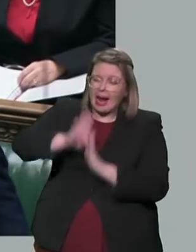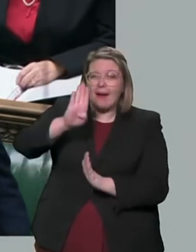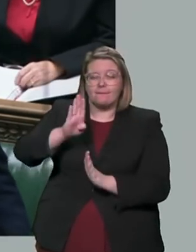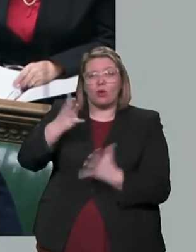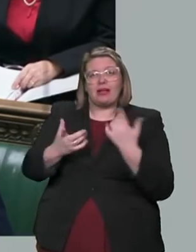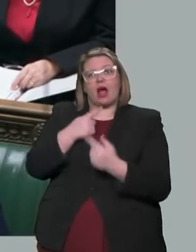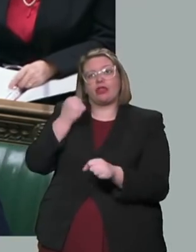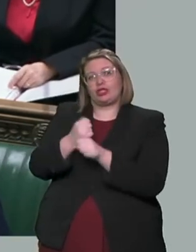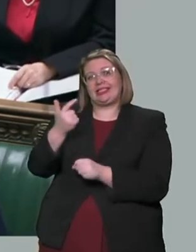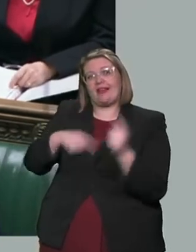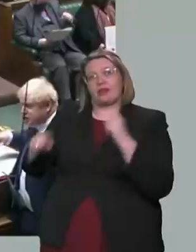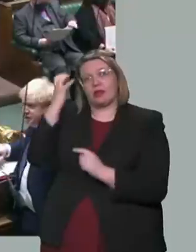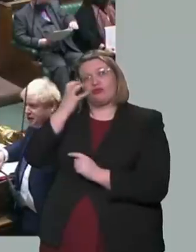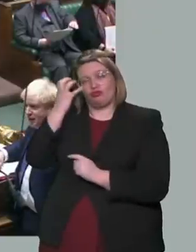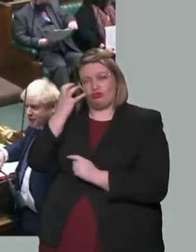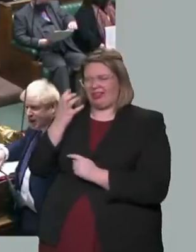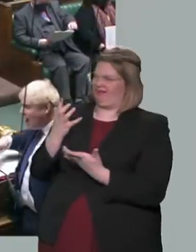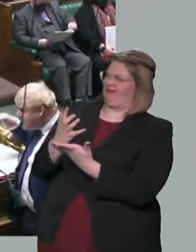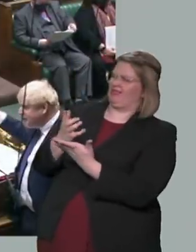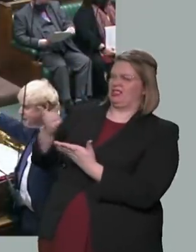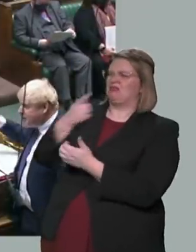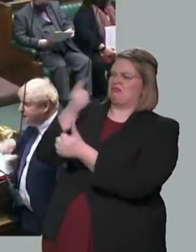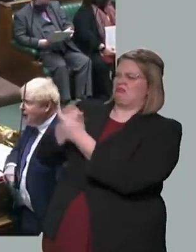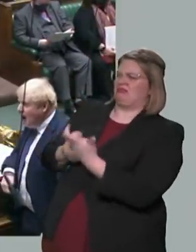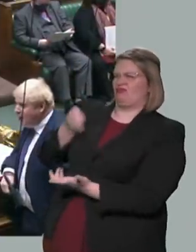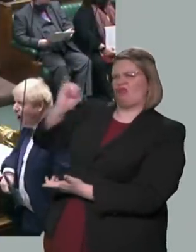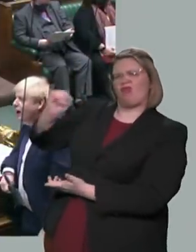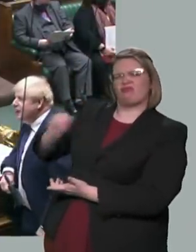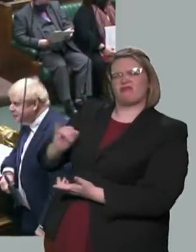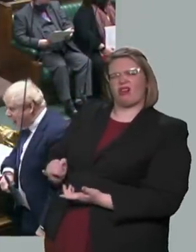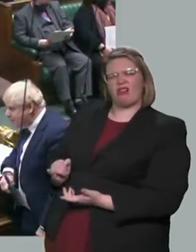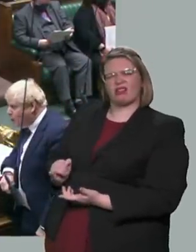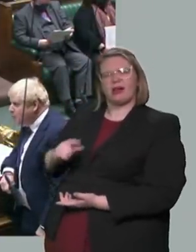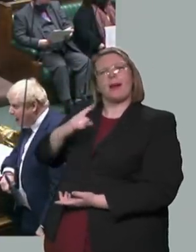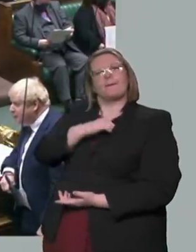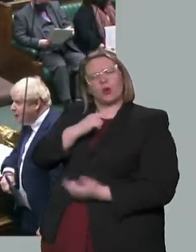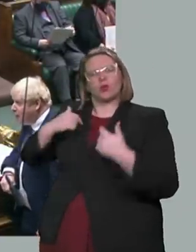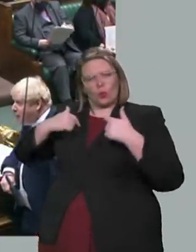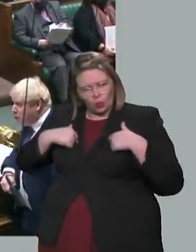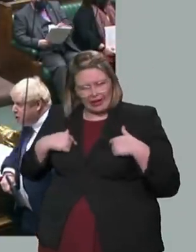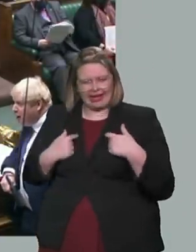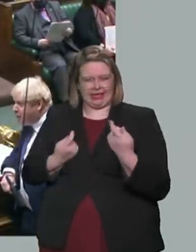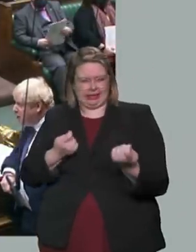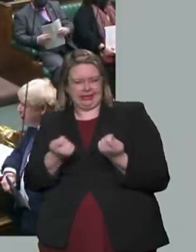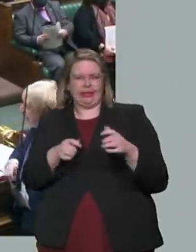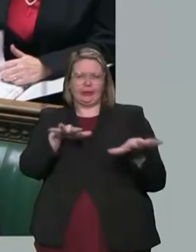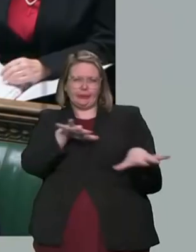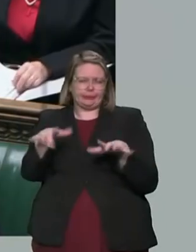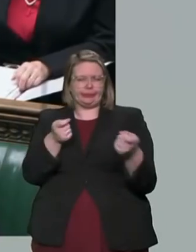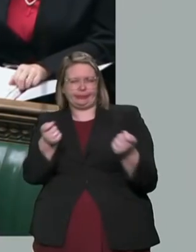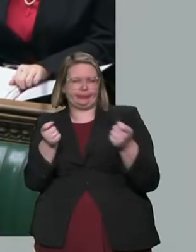G7. Completely contrary to what she has just said, Mr. Speaker. And that is because of our stable, balanced and proportionate